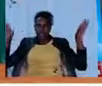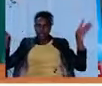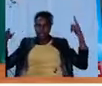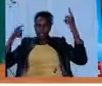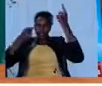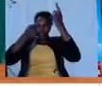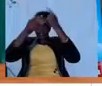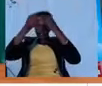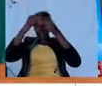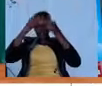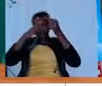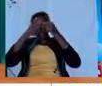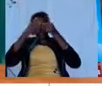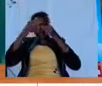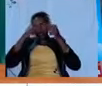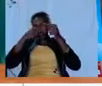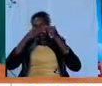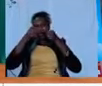side. Angels